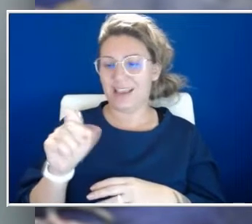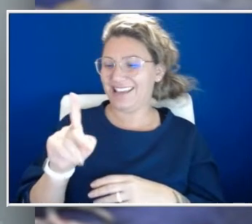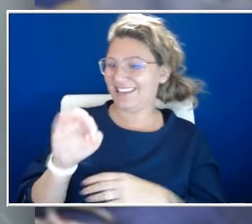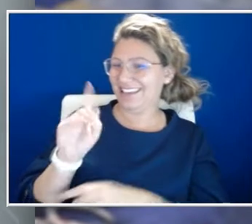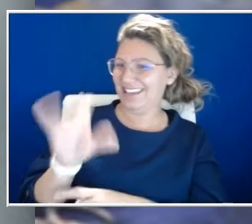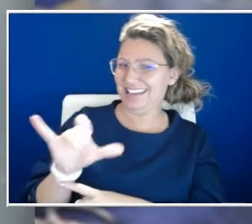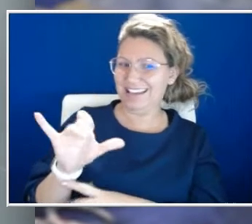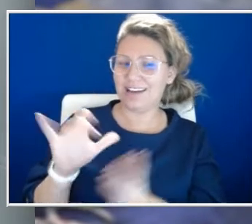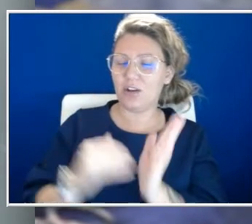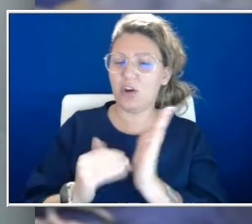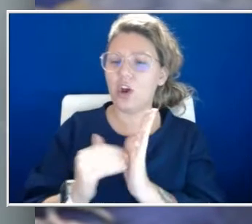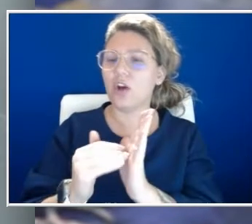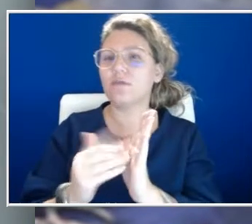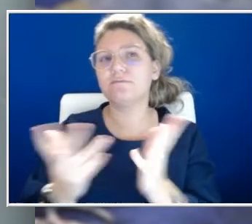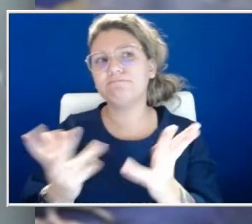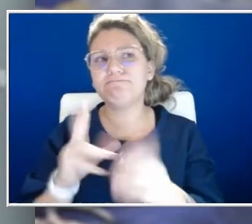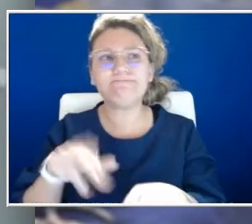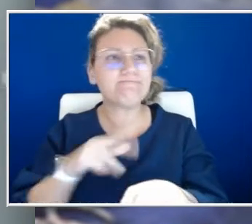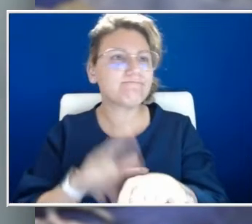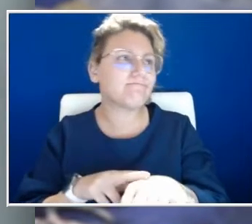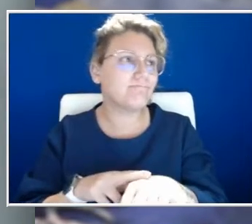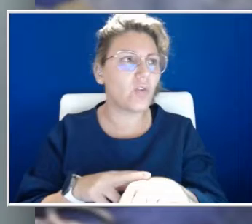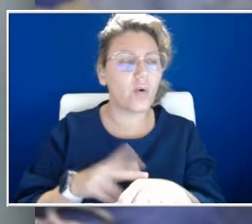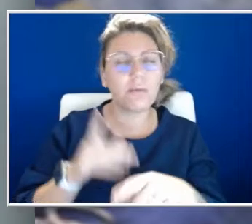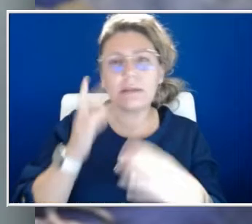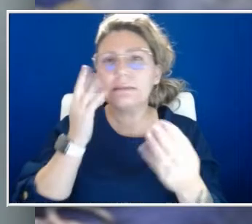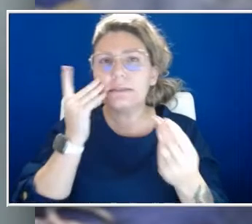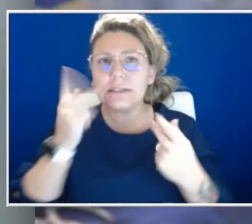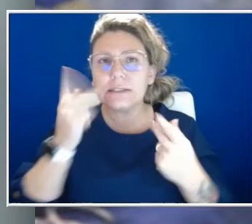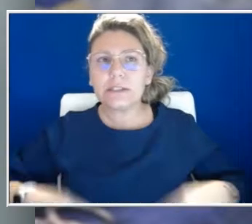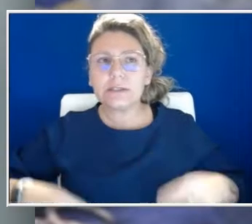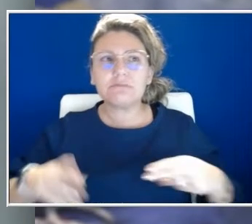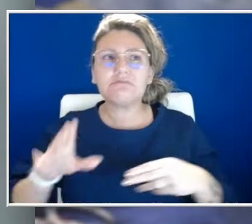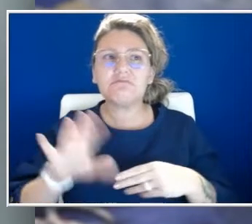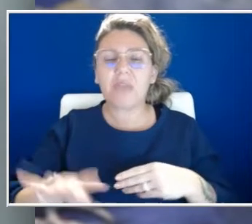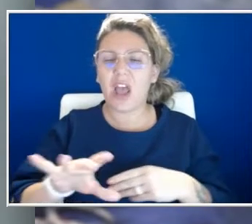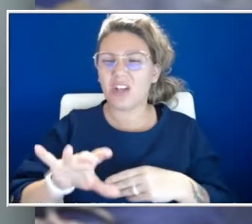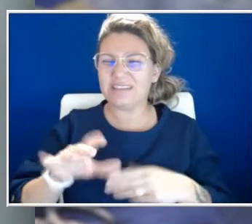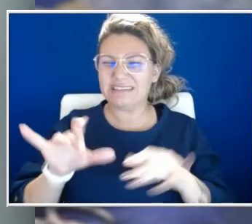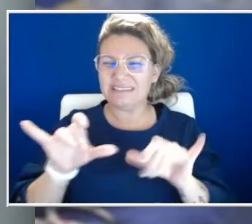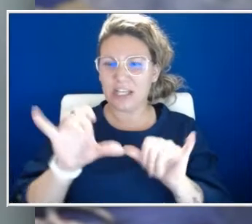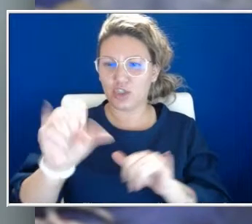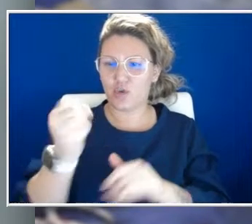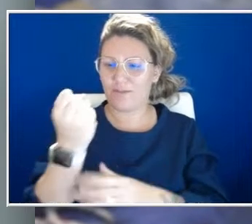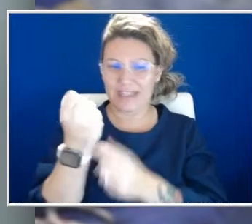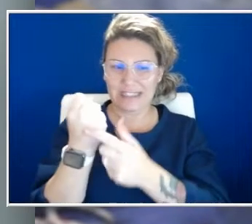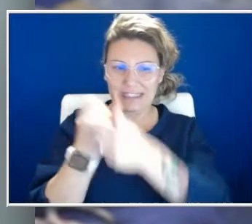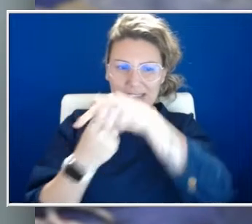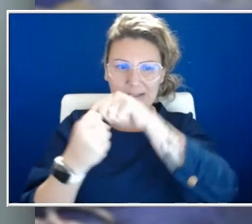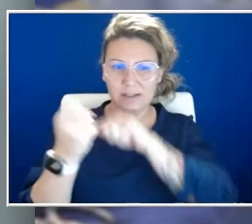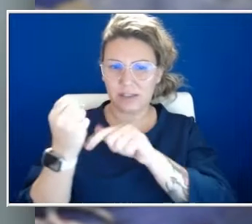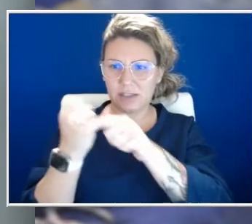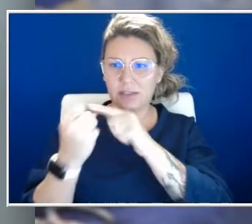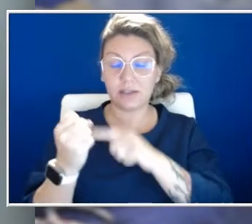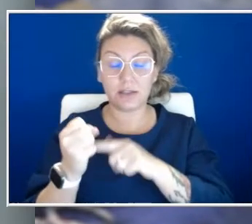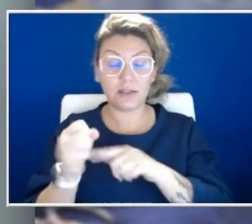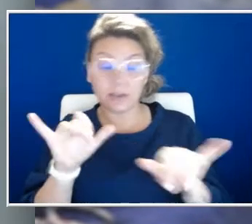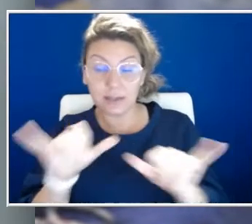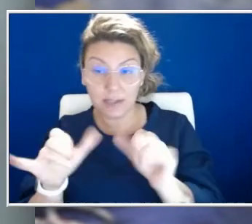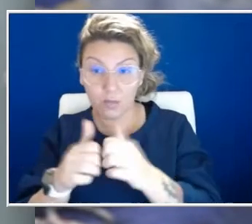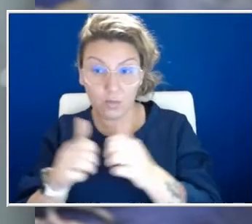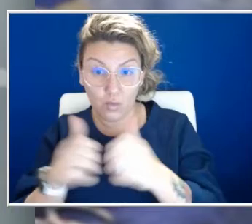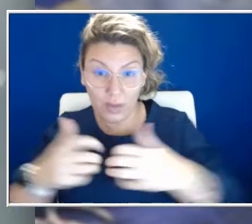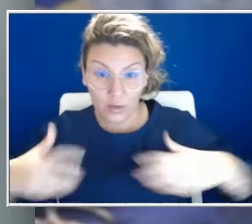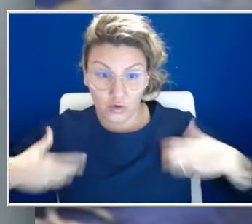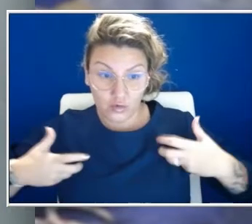oftentimes, I would say normally, if you think about a kidney, human kidney, it's about the size of your fist. And that's true for a gorilla. They're actually very similar in size, almost